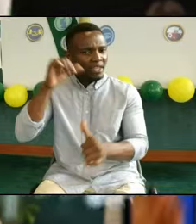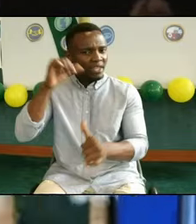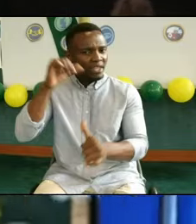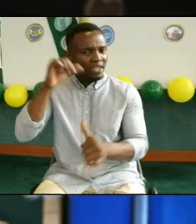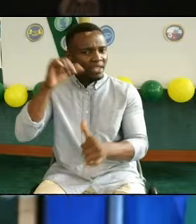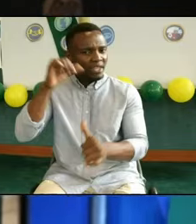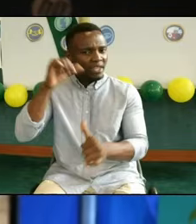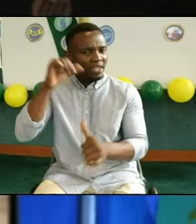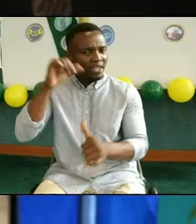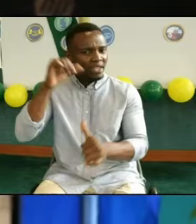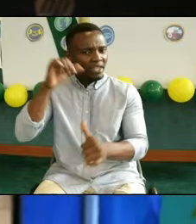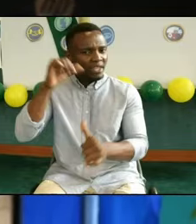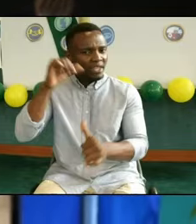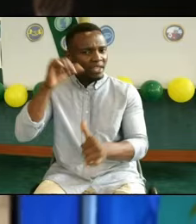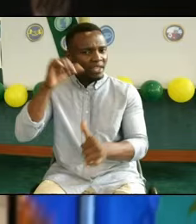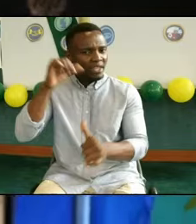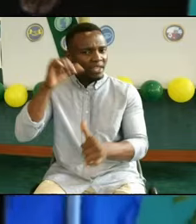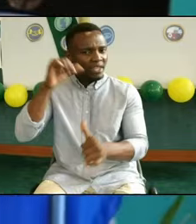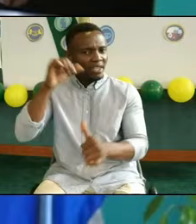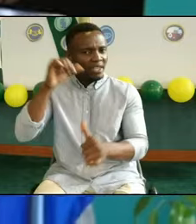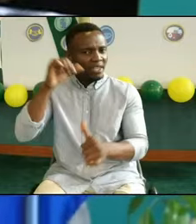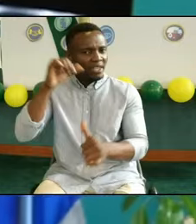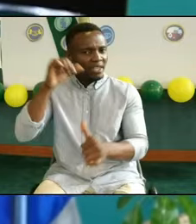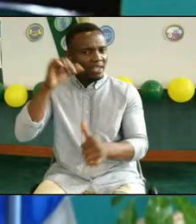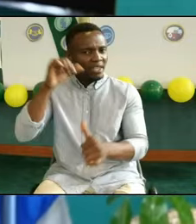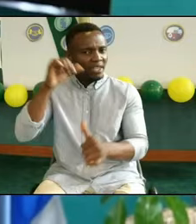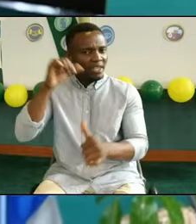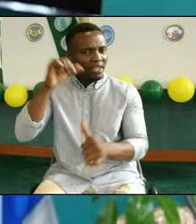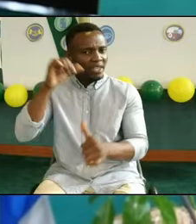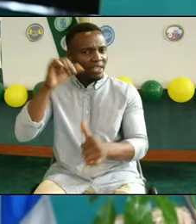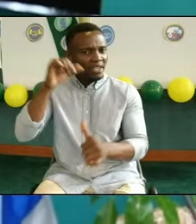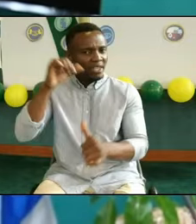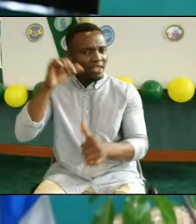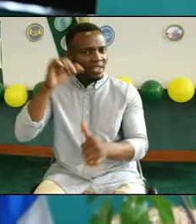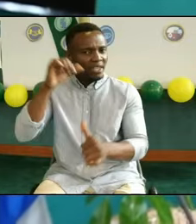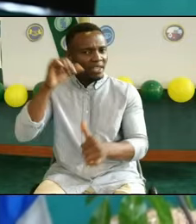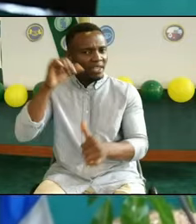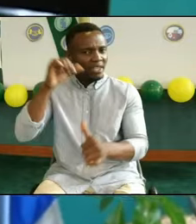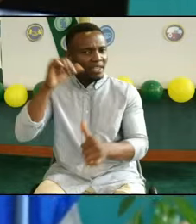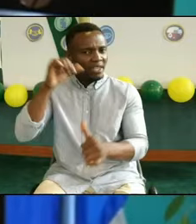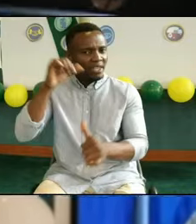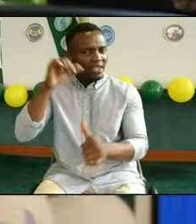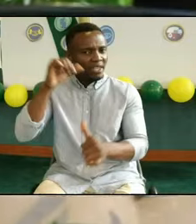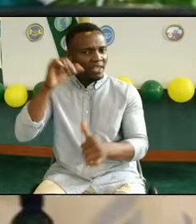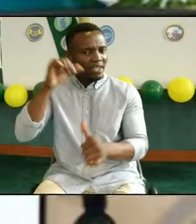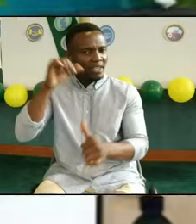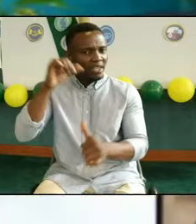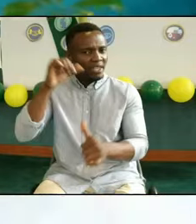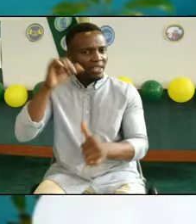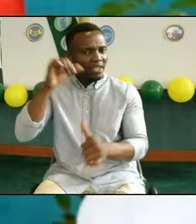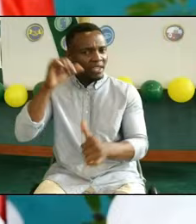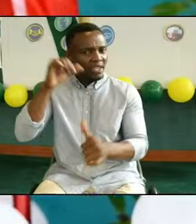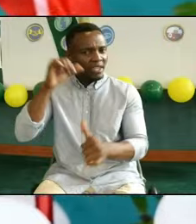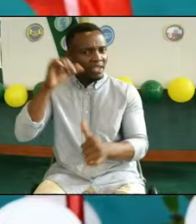next level. In Christ Jesus, that is the same thing. And even when I came here, your church